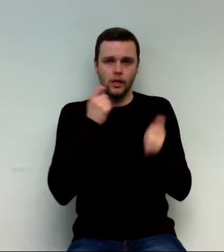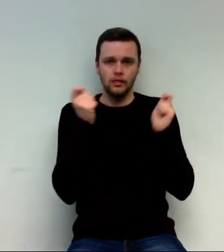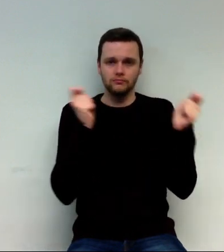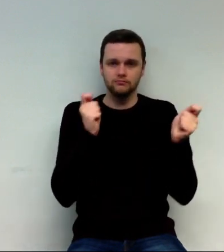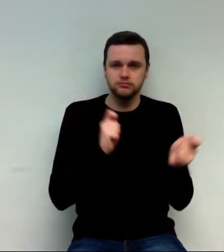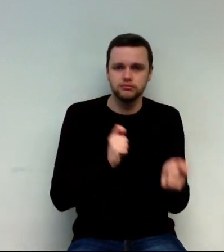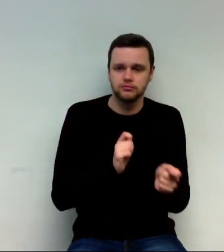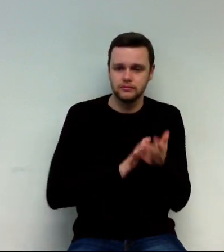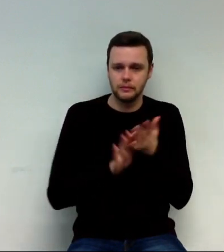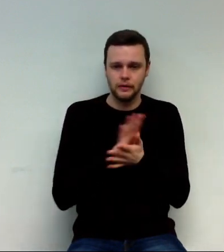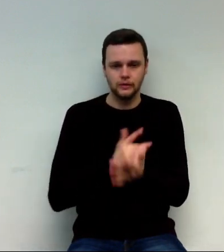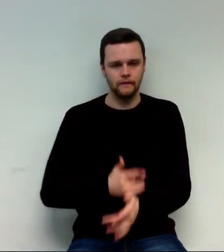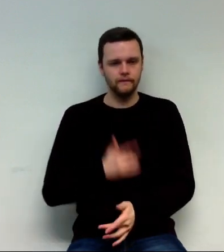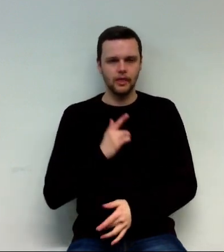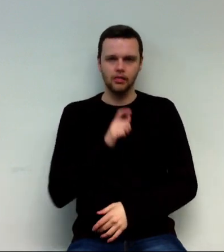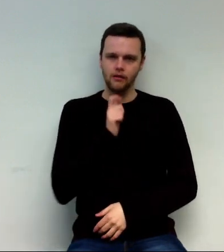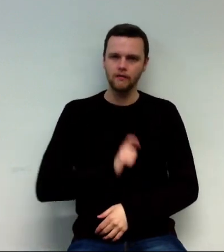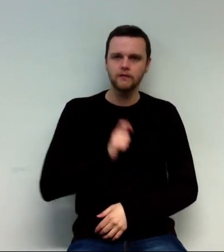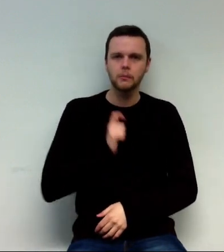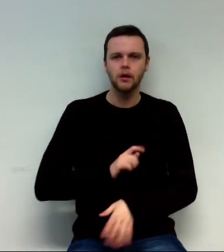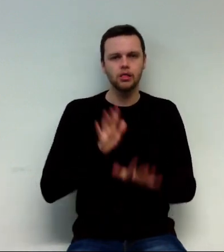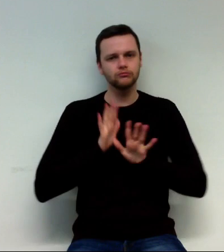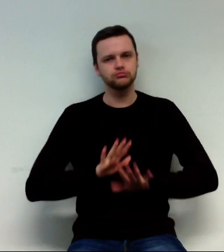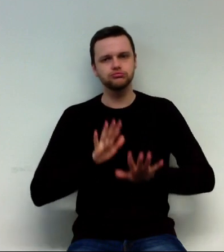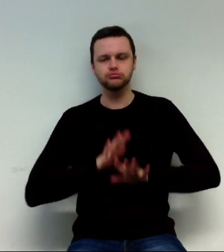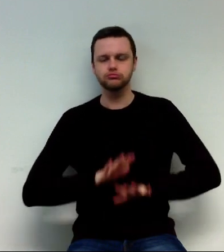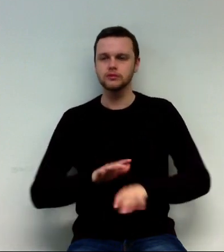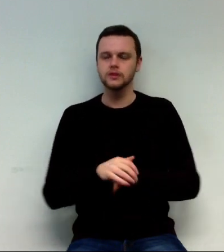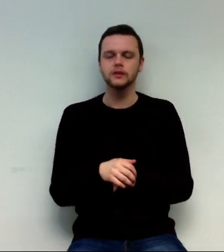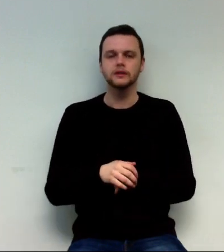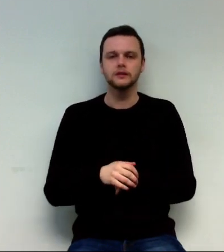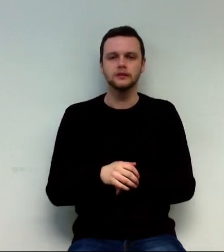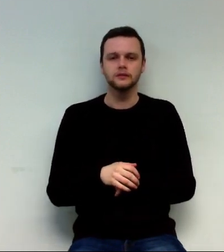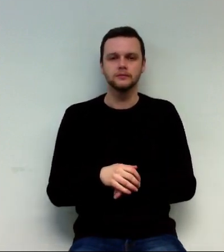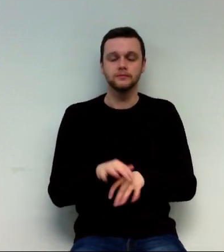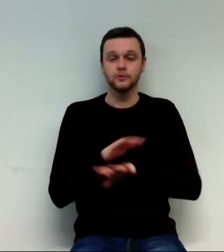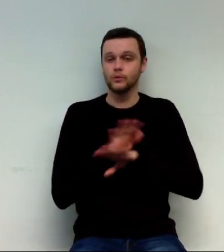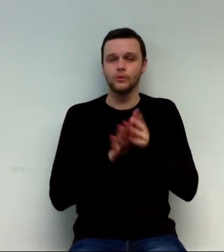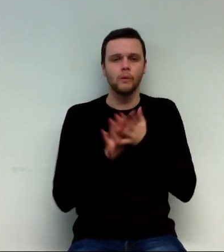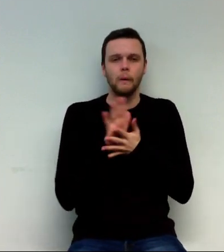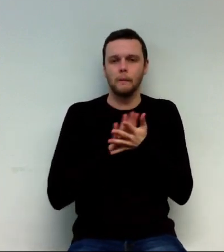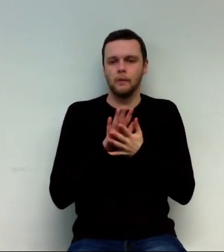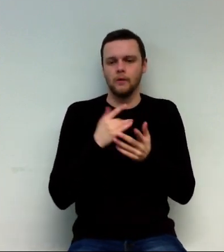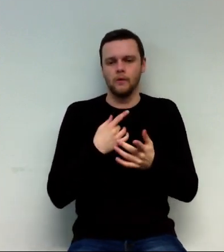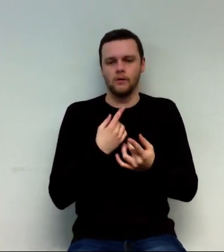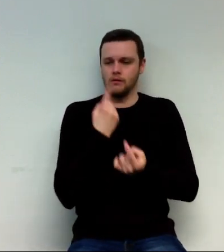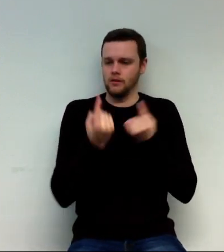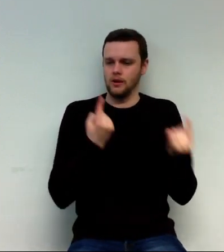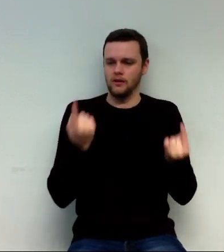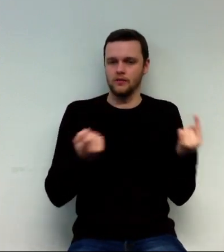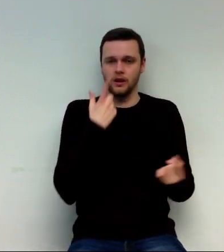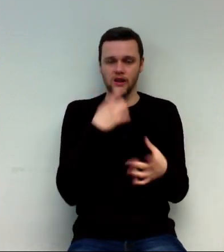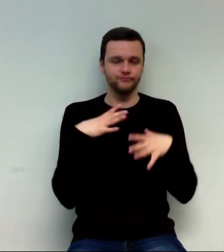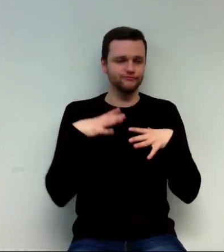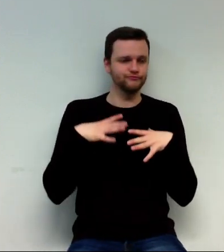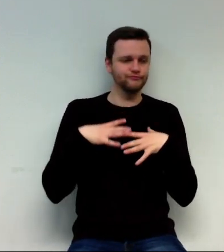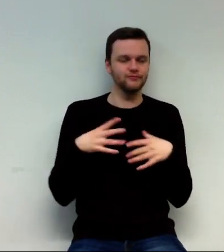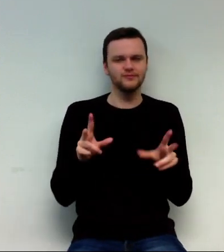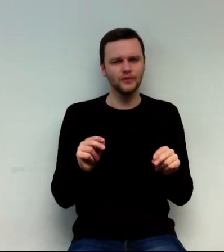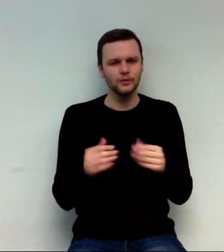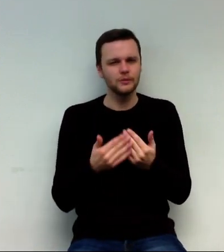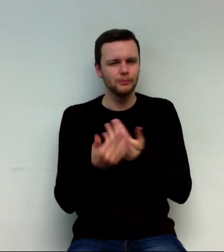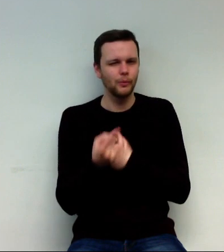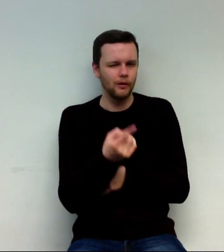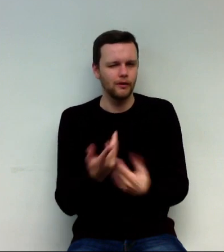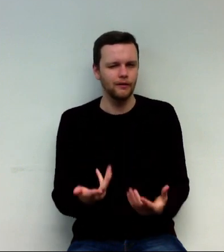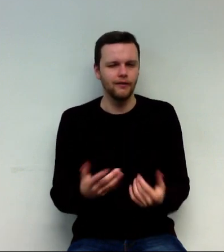you and make sure you feel really nice and comfortable in this space. It's not necessarily about everyone just being a bit chilled out. There's